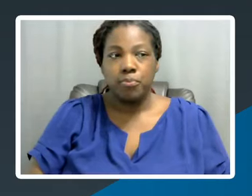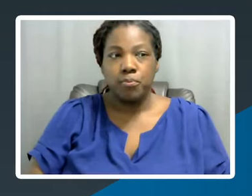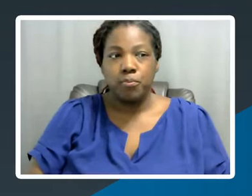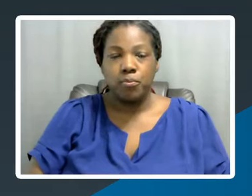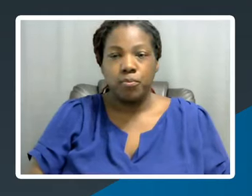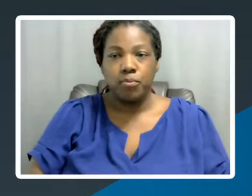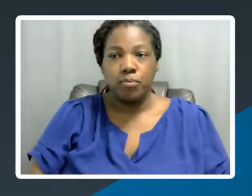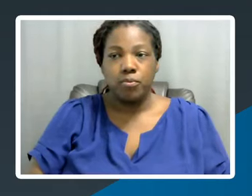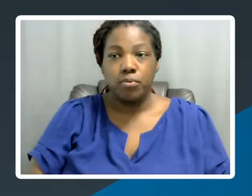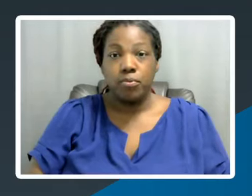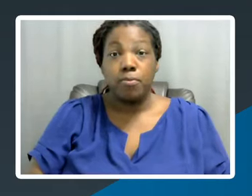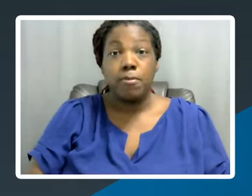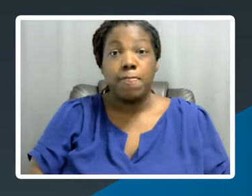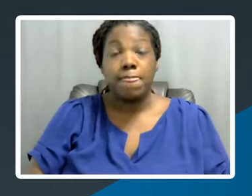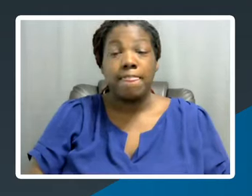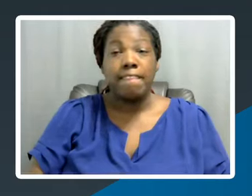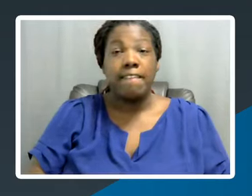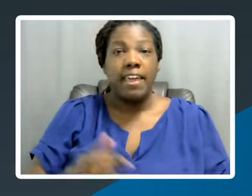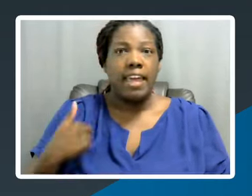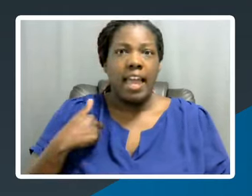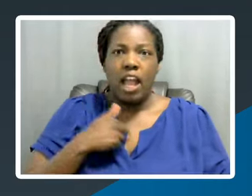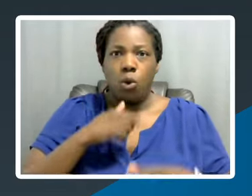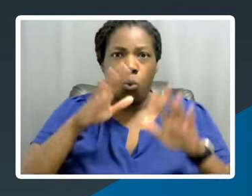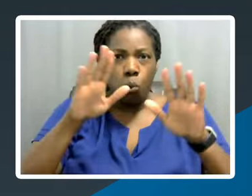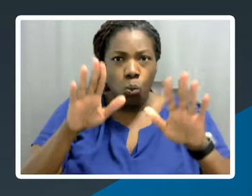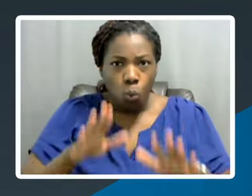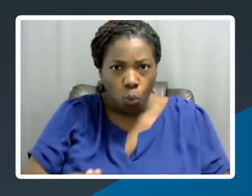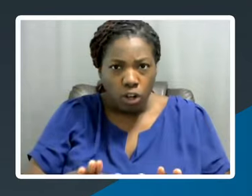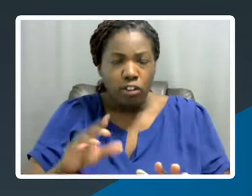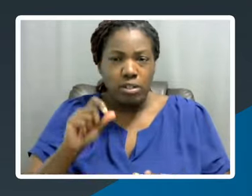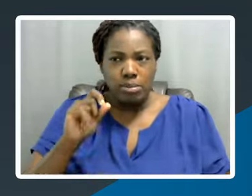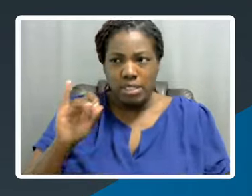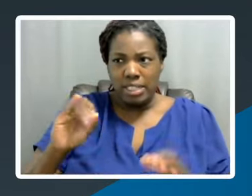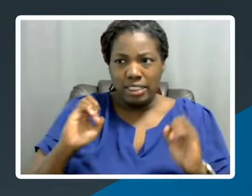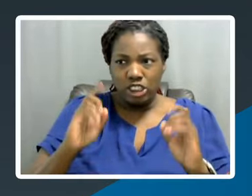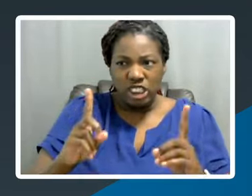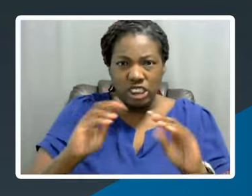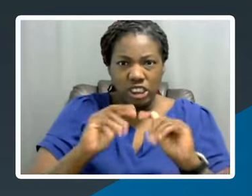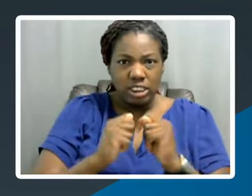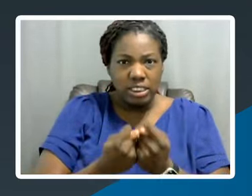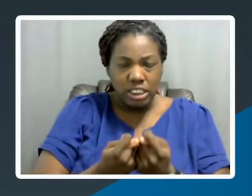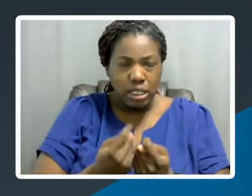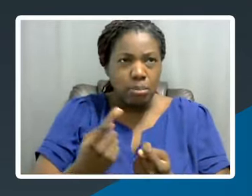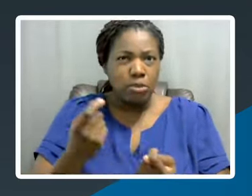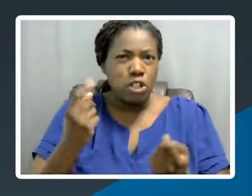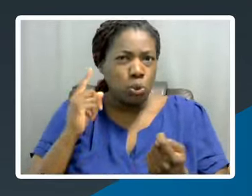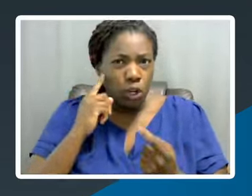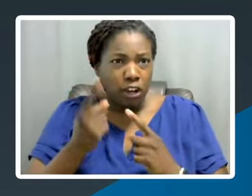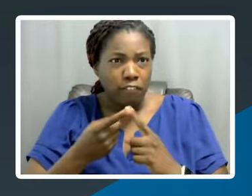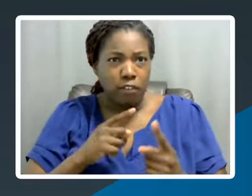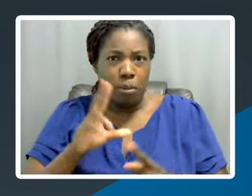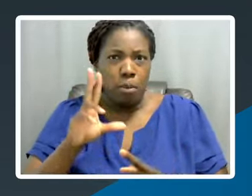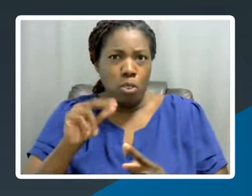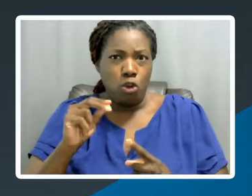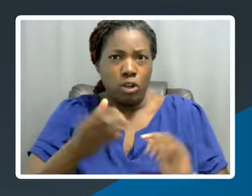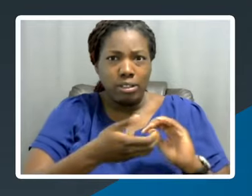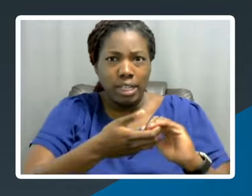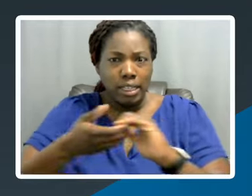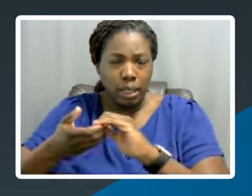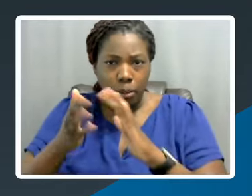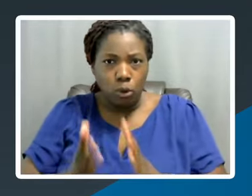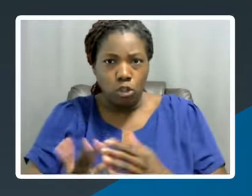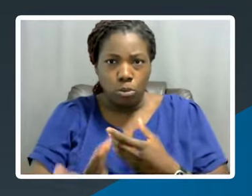In addition to our fabulous Smithsonian education team, you will hear from close to 30 collaborators who participate on a very